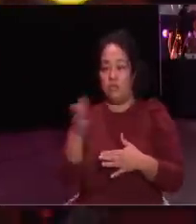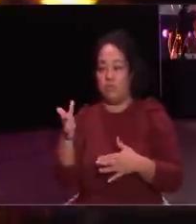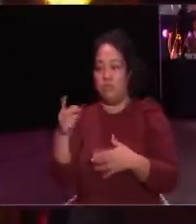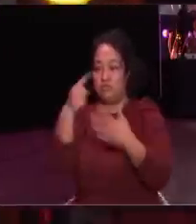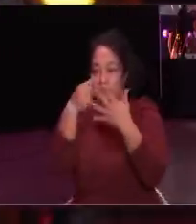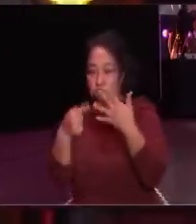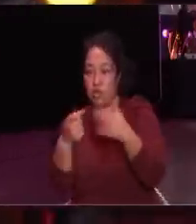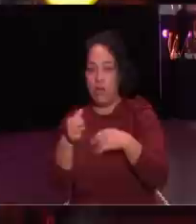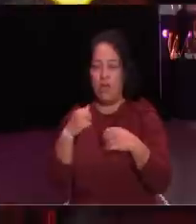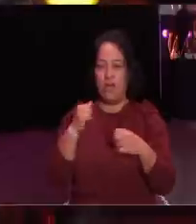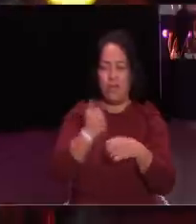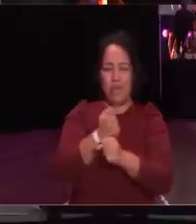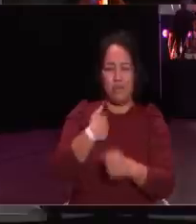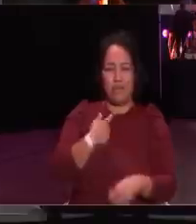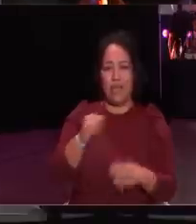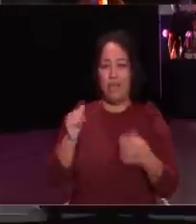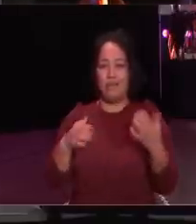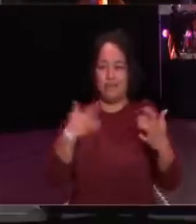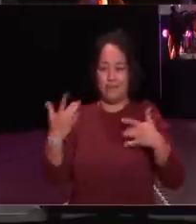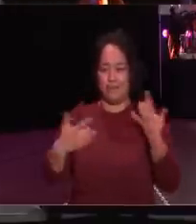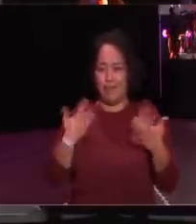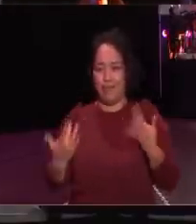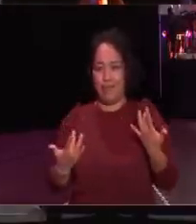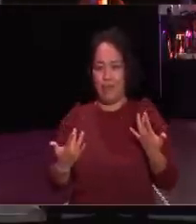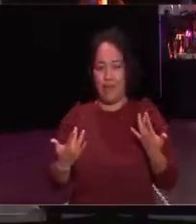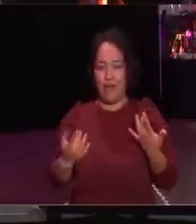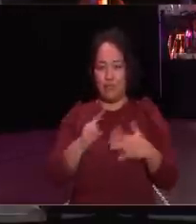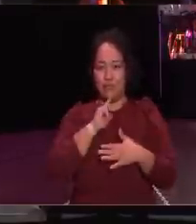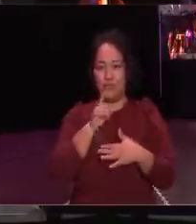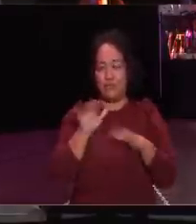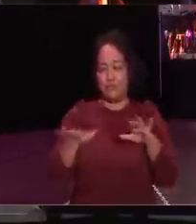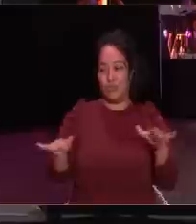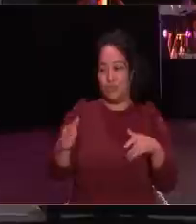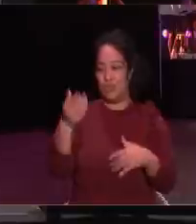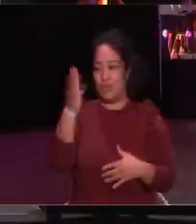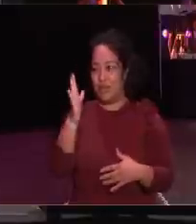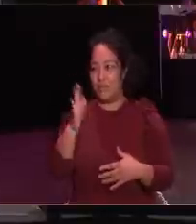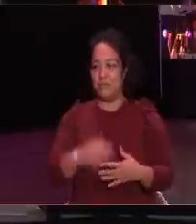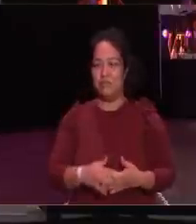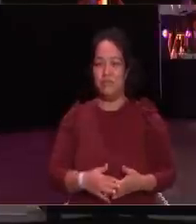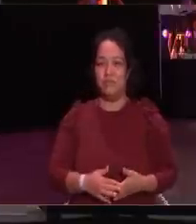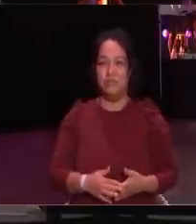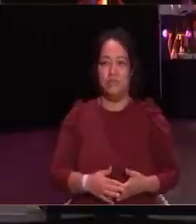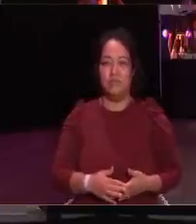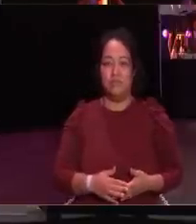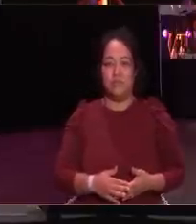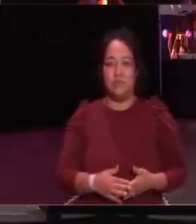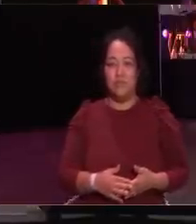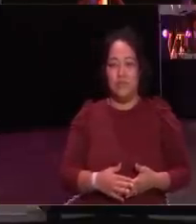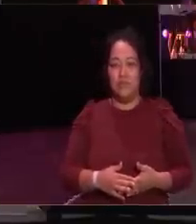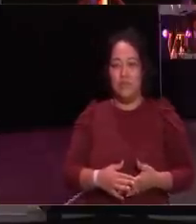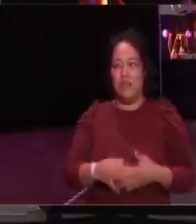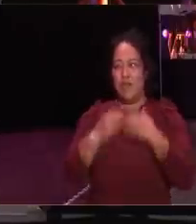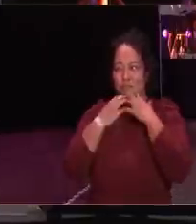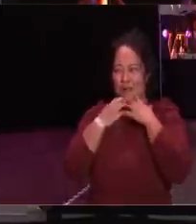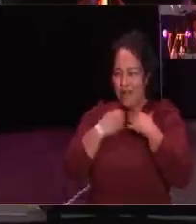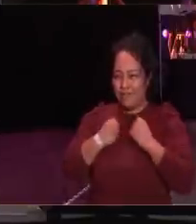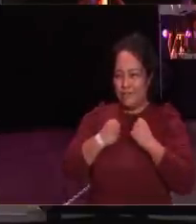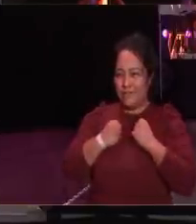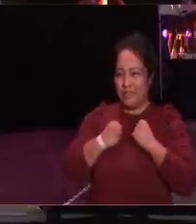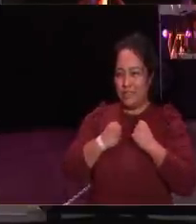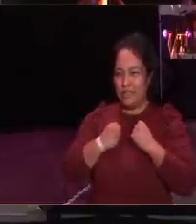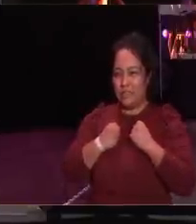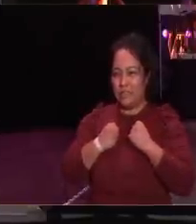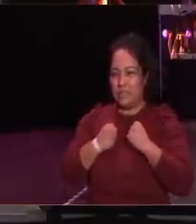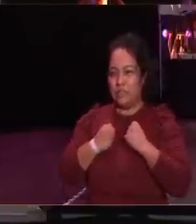me excited. Los verdaderos hijos de Dios, the true children of God, se apasionan, are passionate,